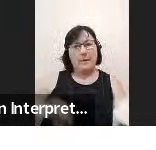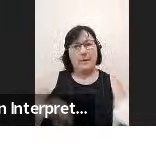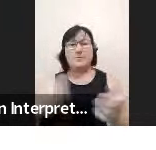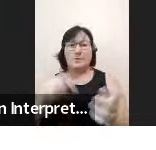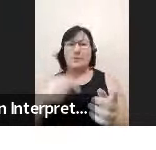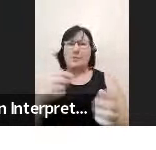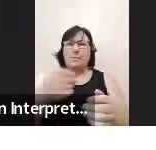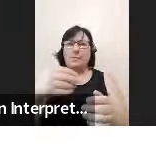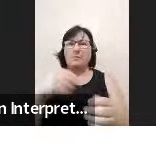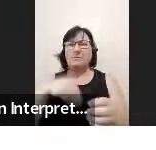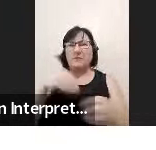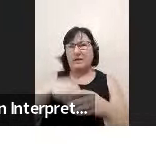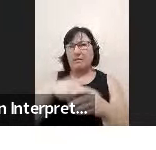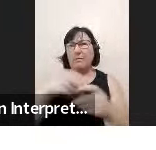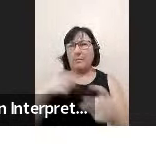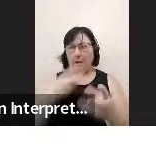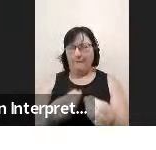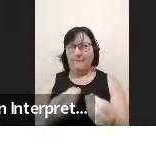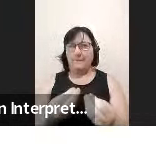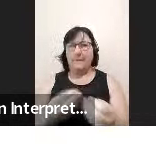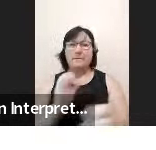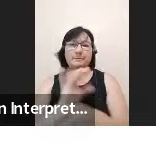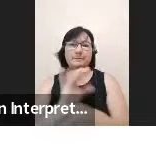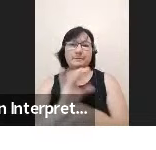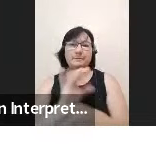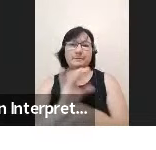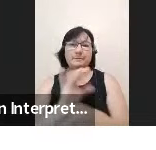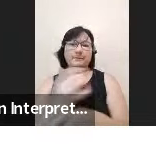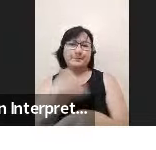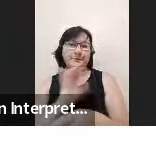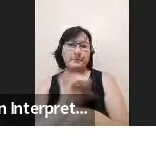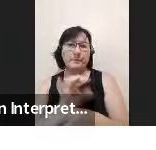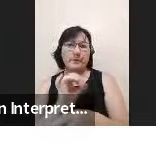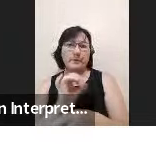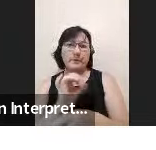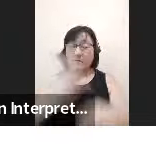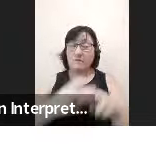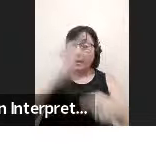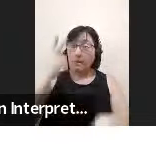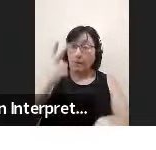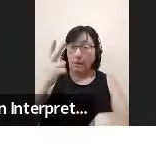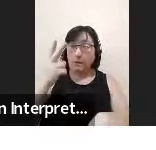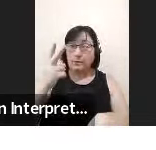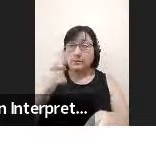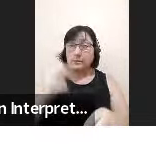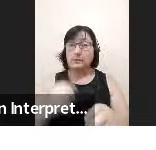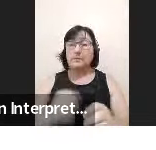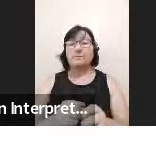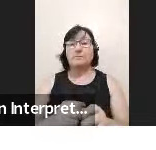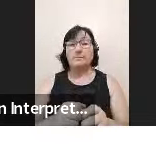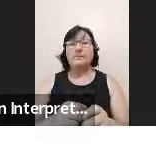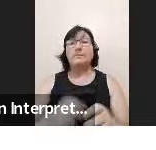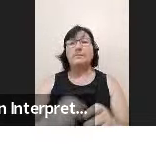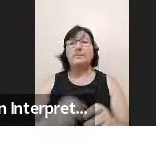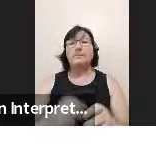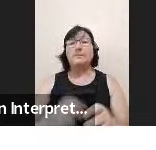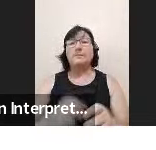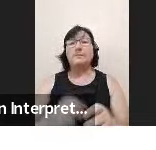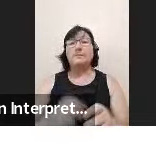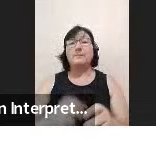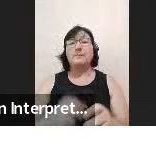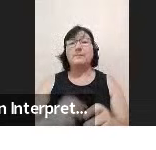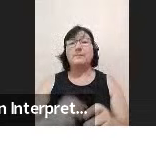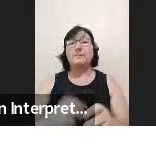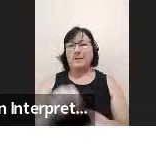So once they are finalized, they will be legislated just like the ones on level 1 and level 2. And I must say that these